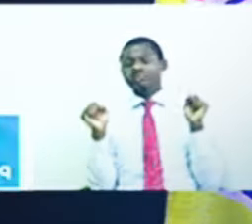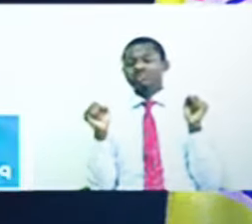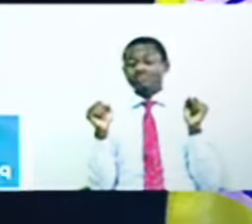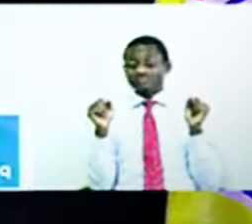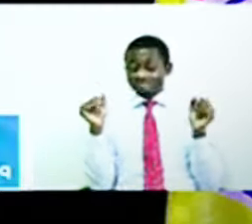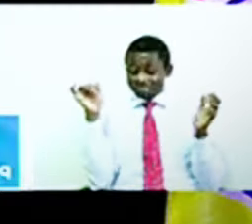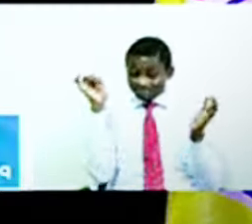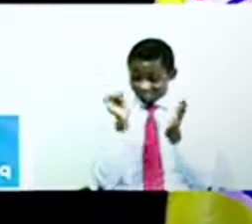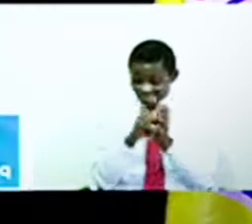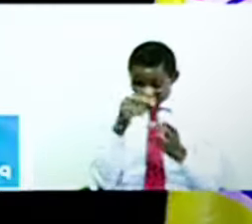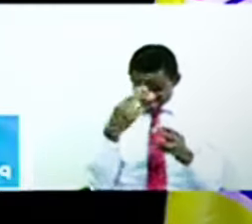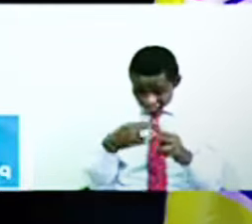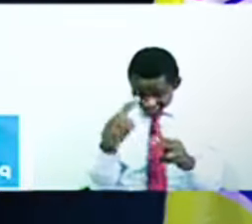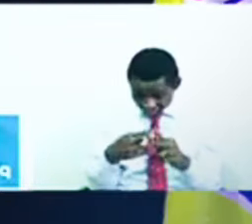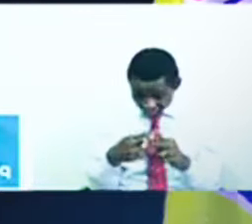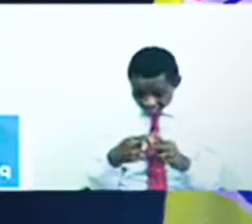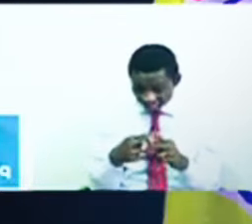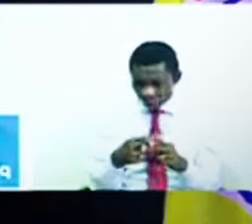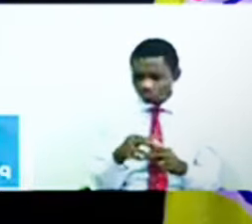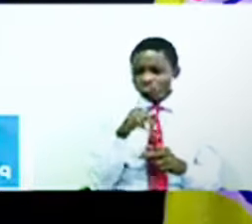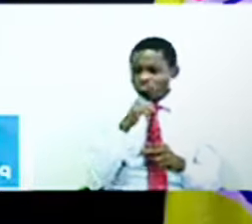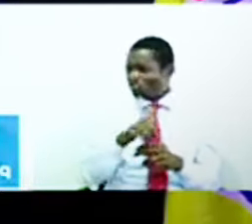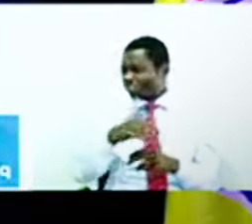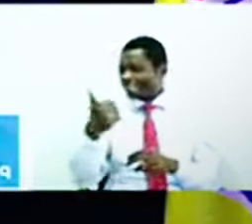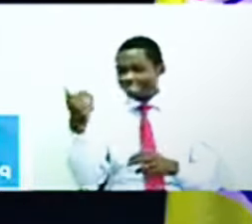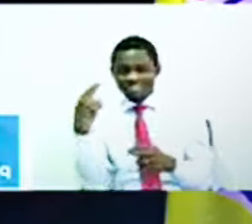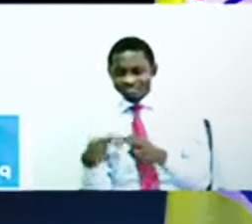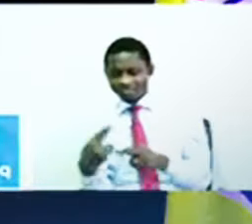name. Eye dinu. It is not a name. Enye